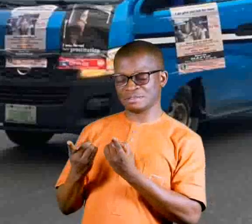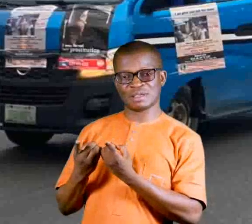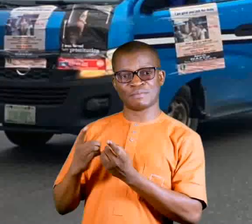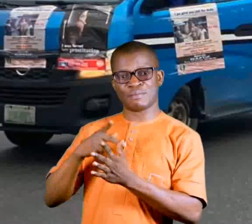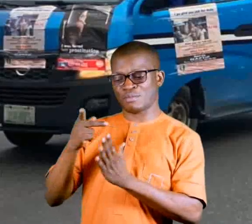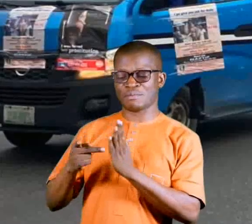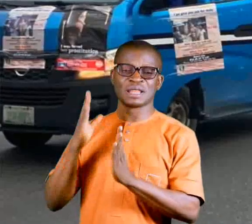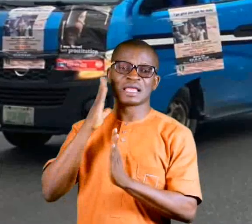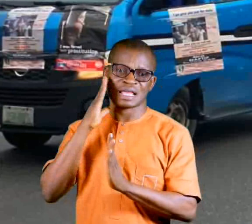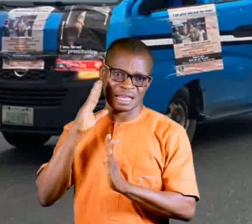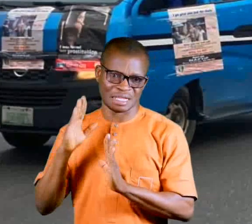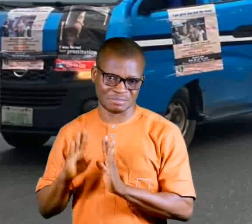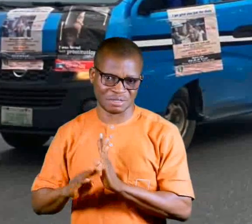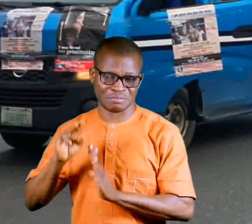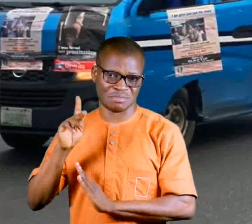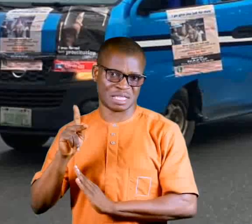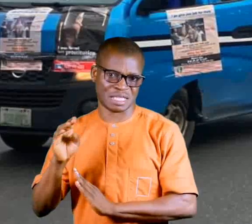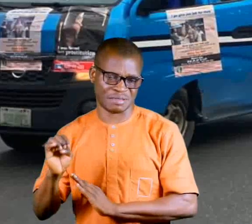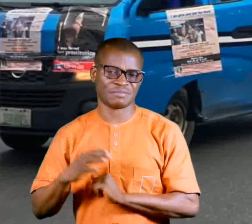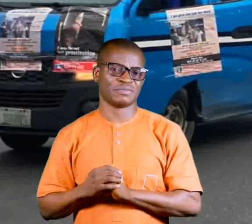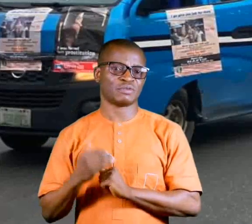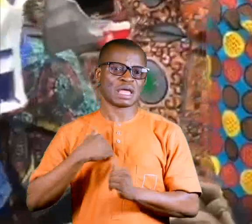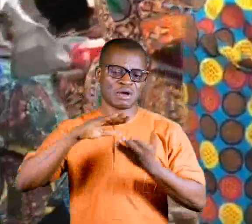had series of community dialogues,